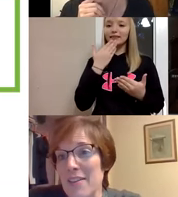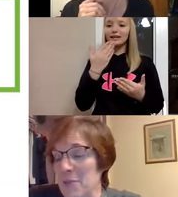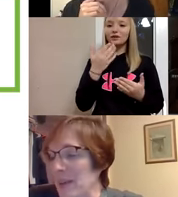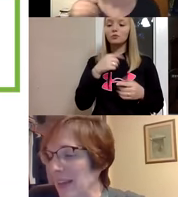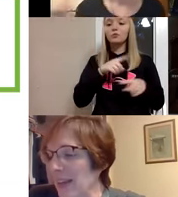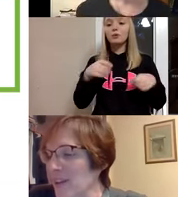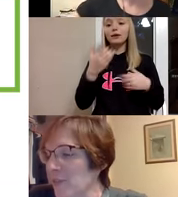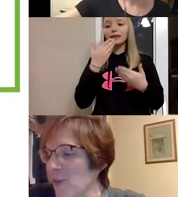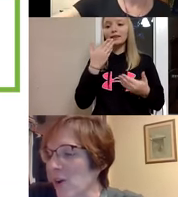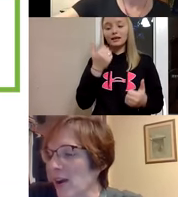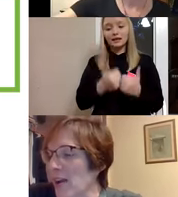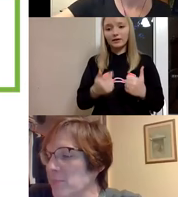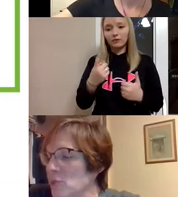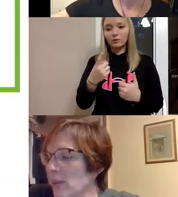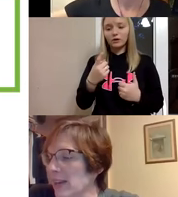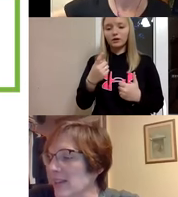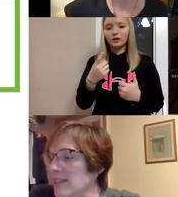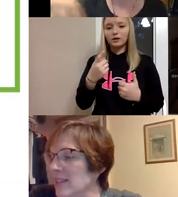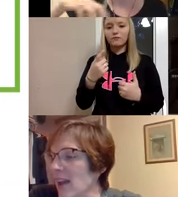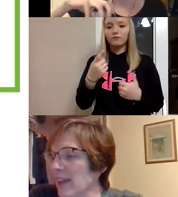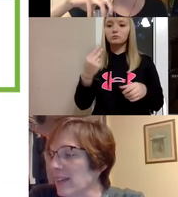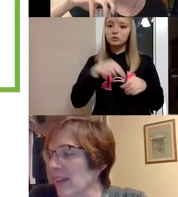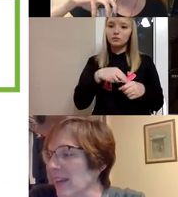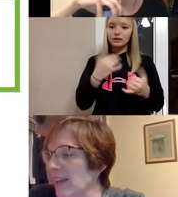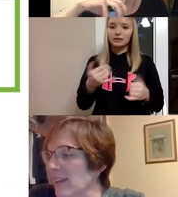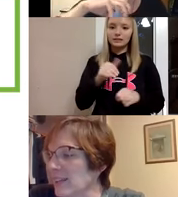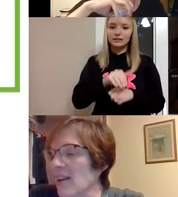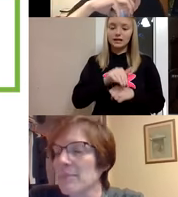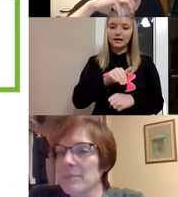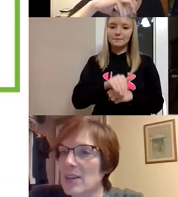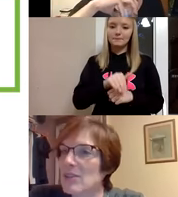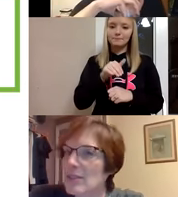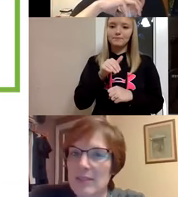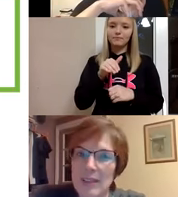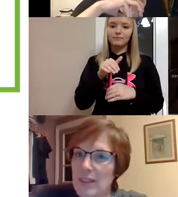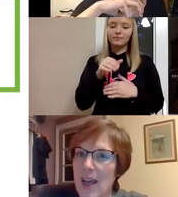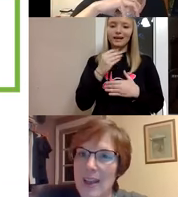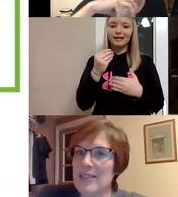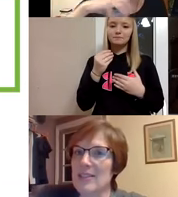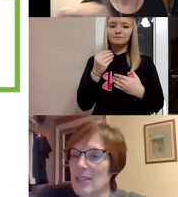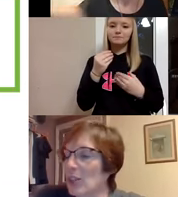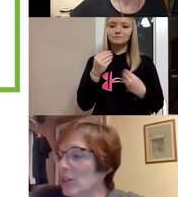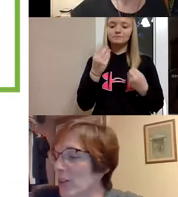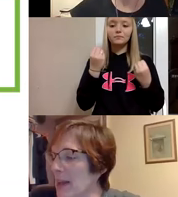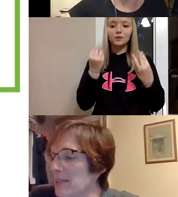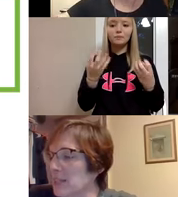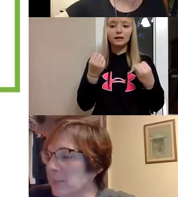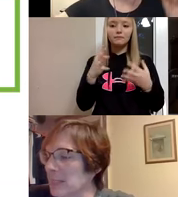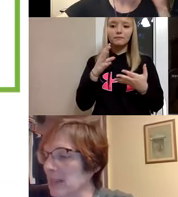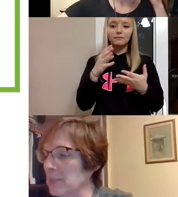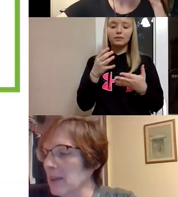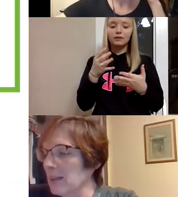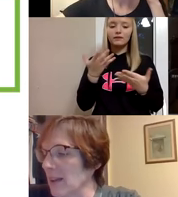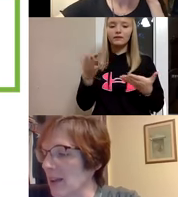thank everybody for joining us tonight. And there's lots to learn about